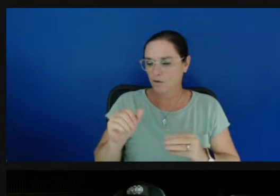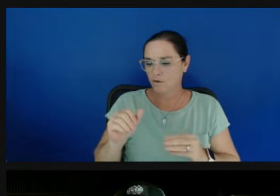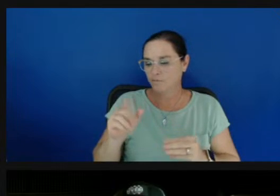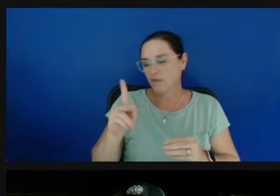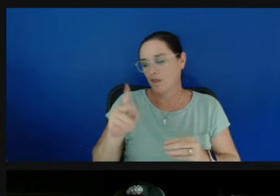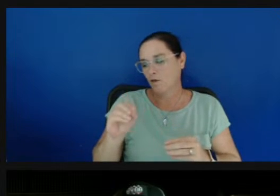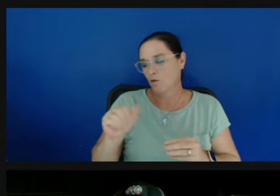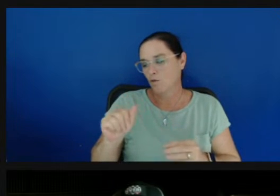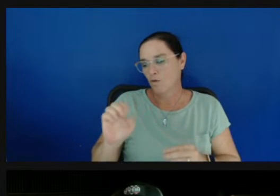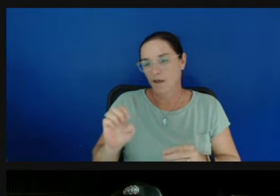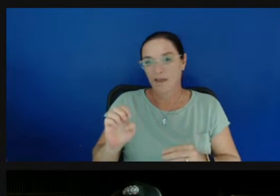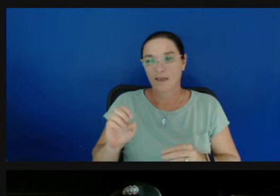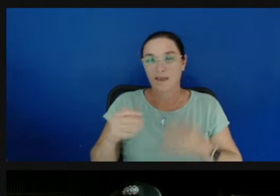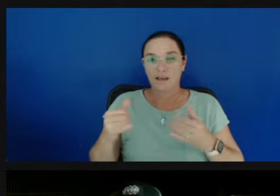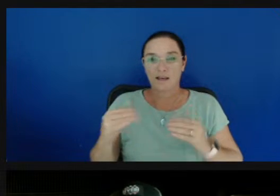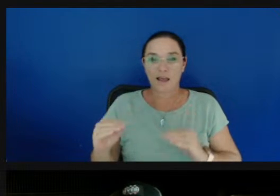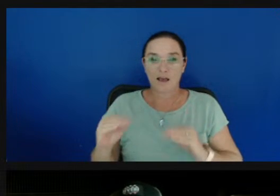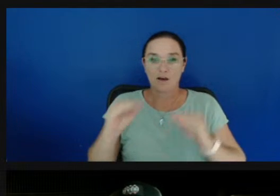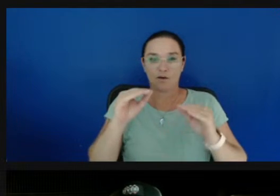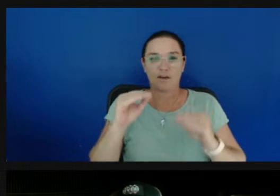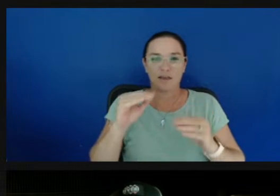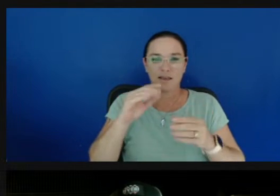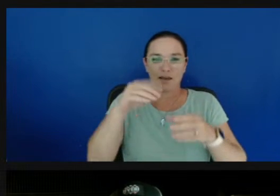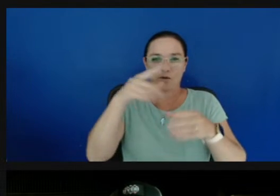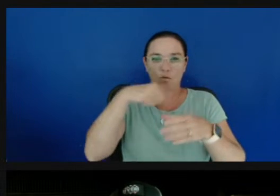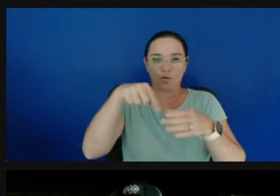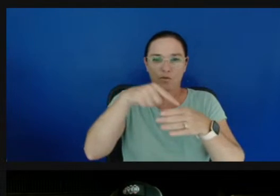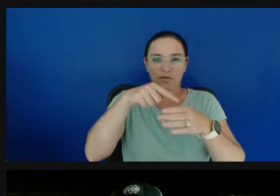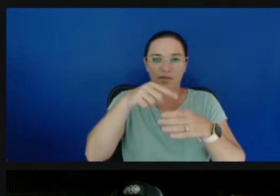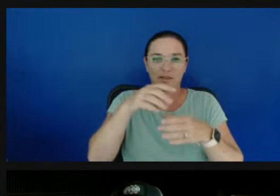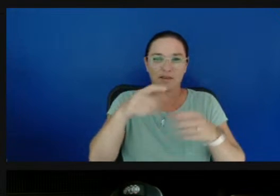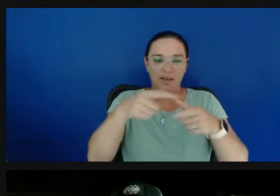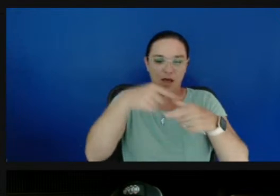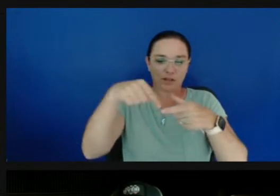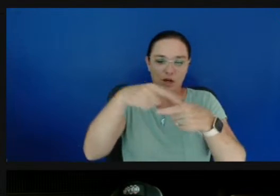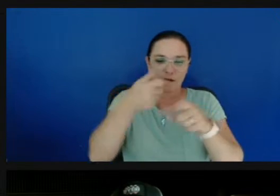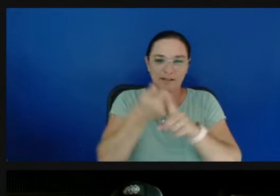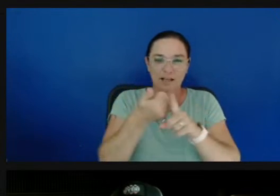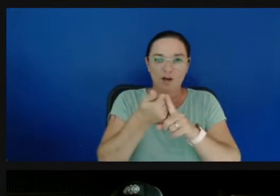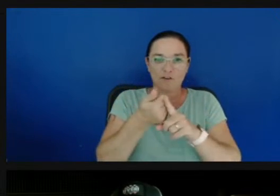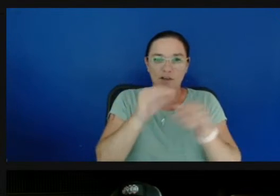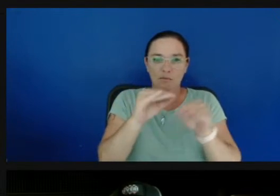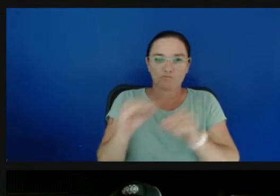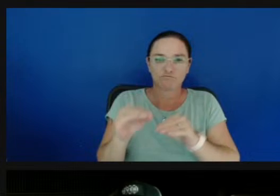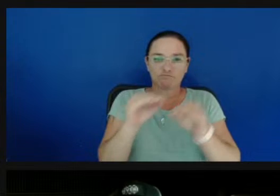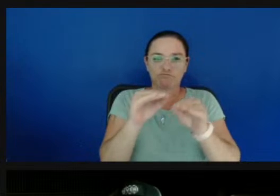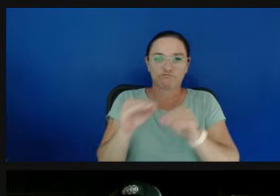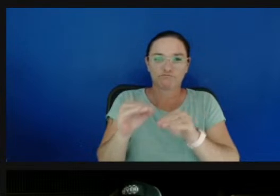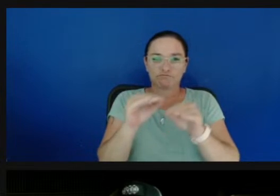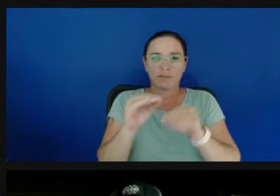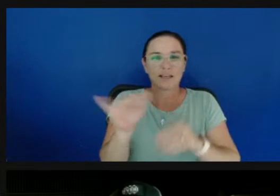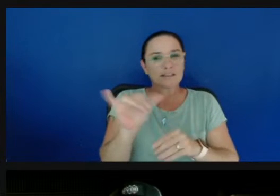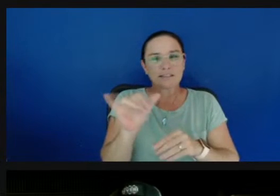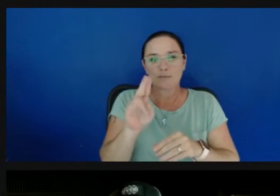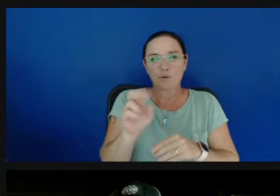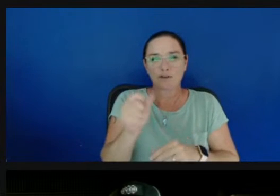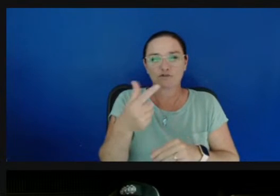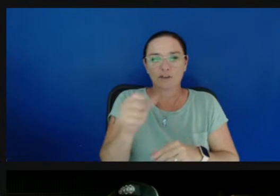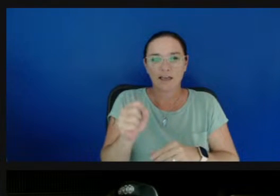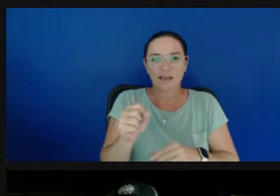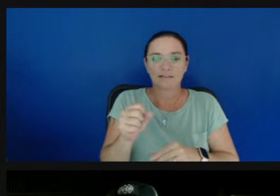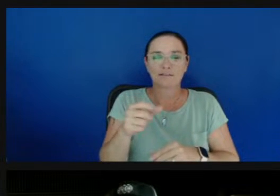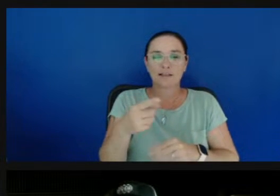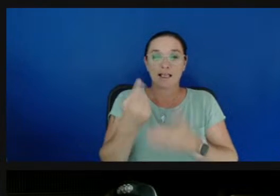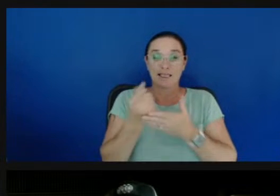and south caldera regions. And you see how it's been flopping back and forth. And likewise, this was the USGS image released last